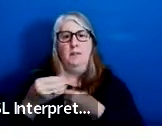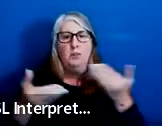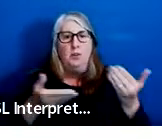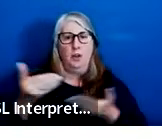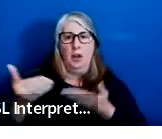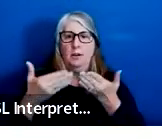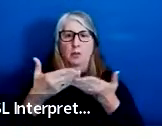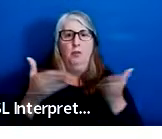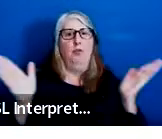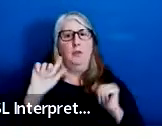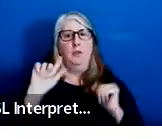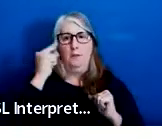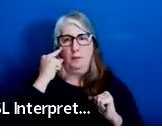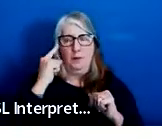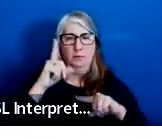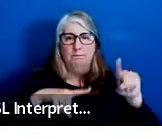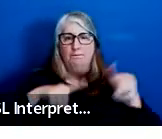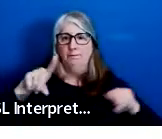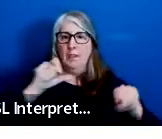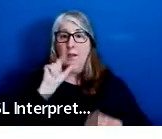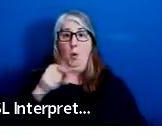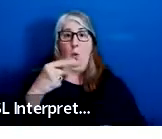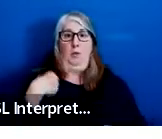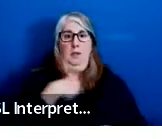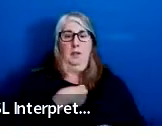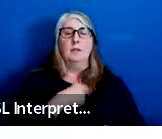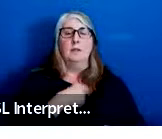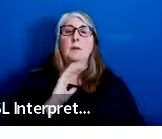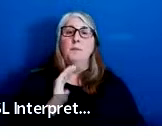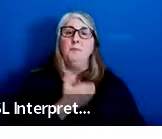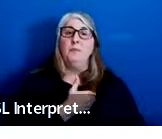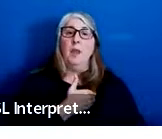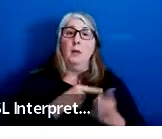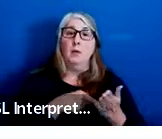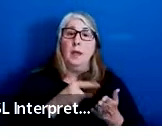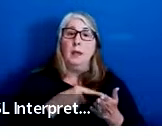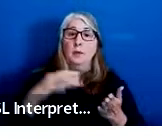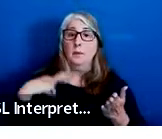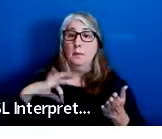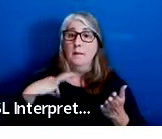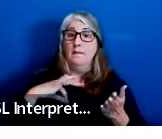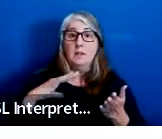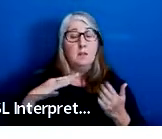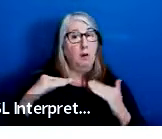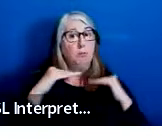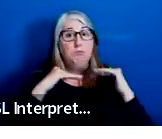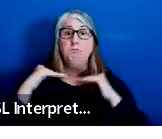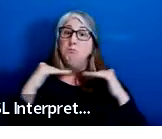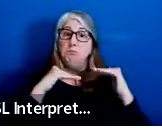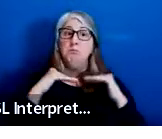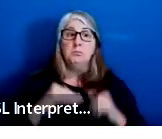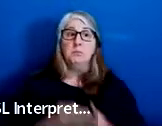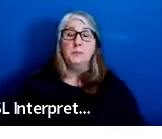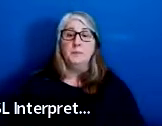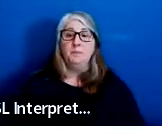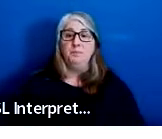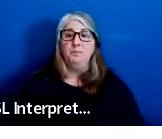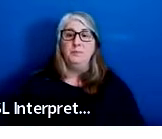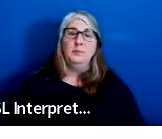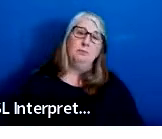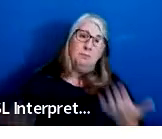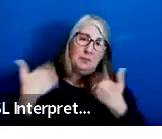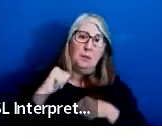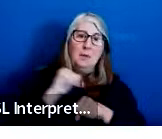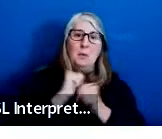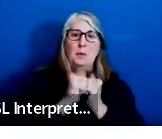across government also, besides just us. And I will say that our salaries and benefits are quite competitive. So come and work with us.